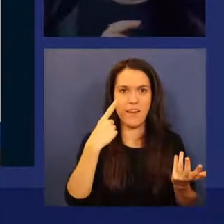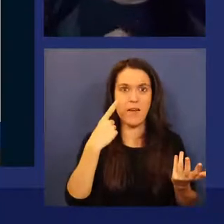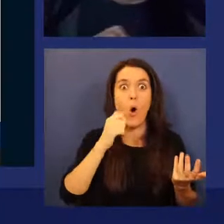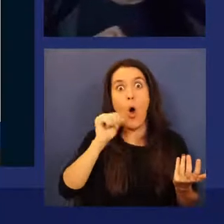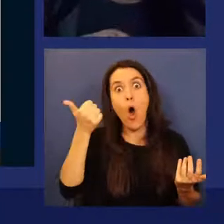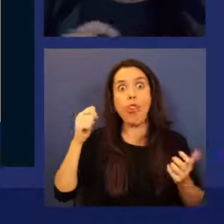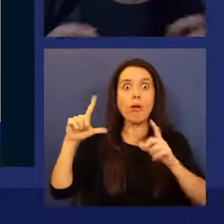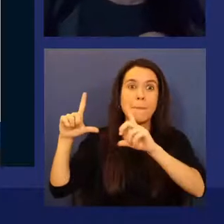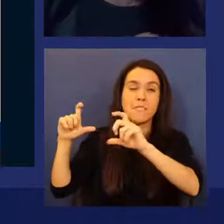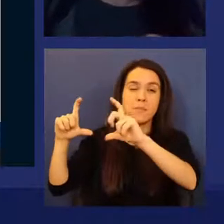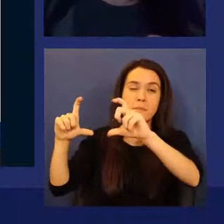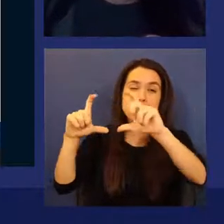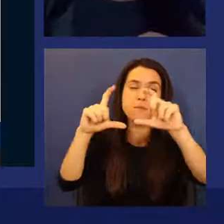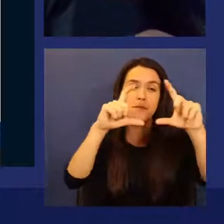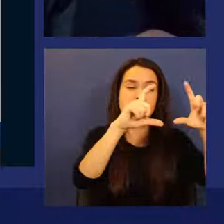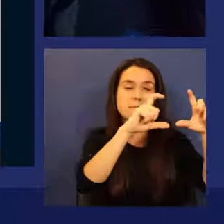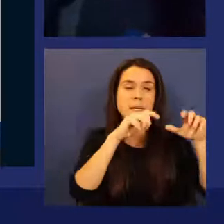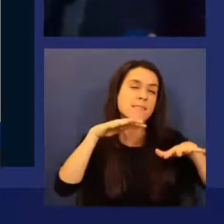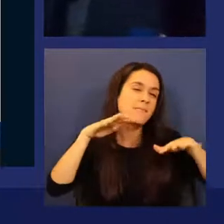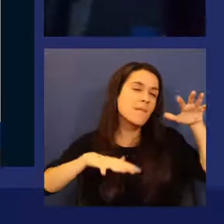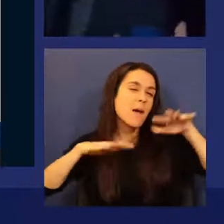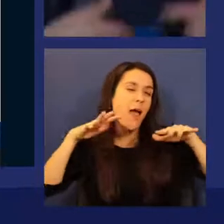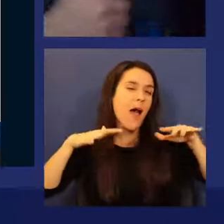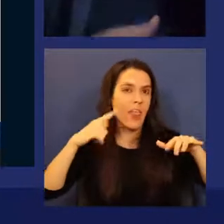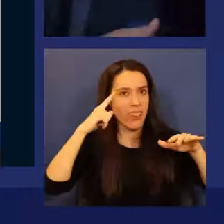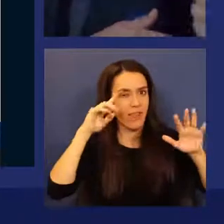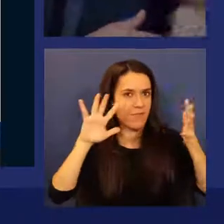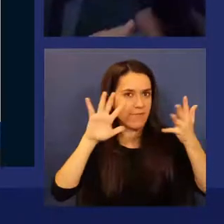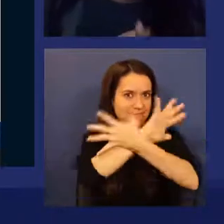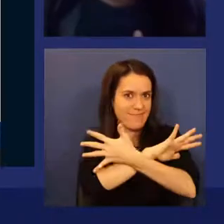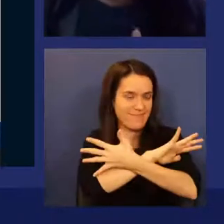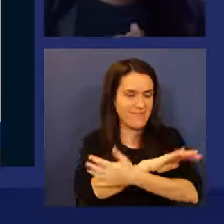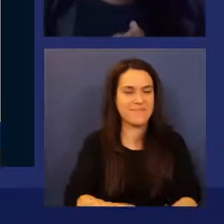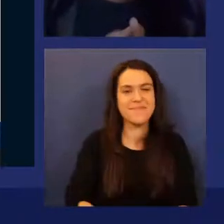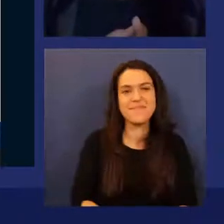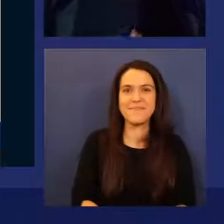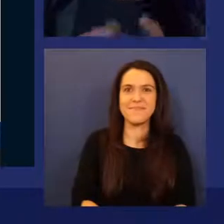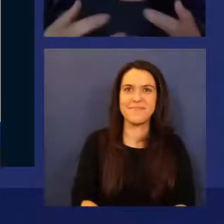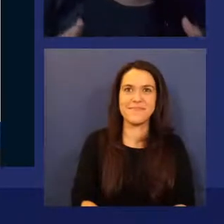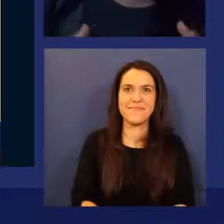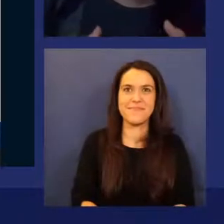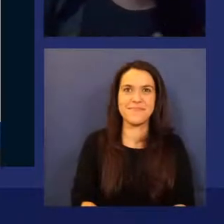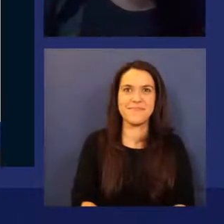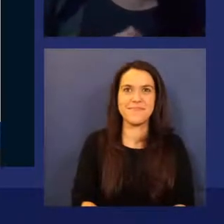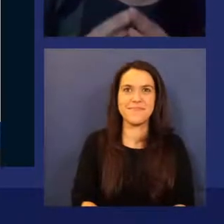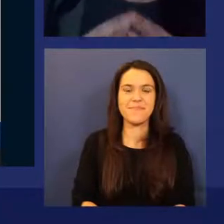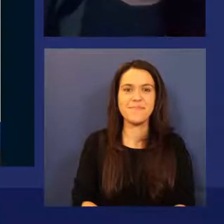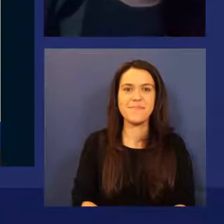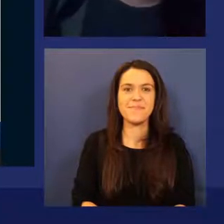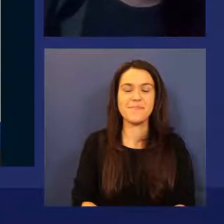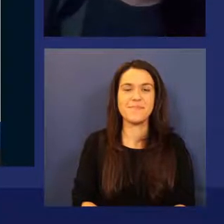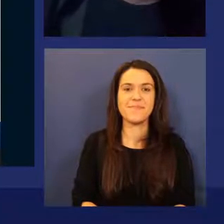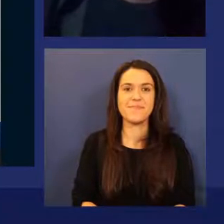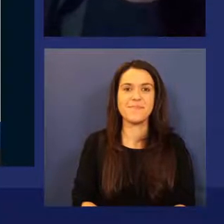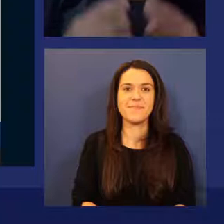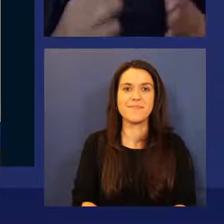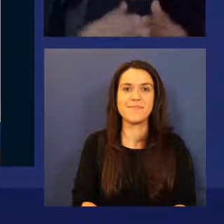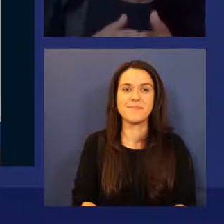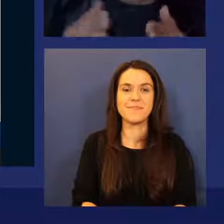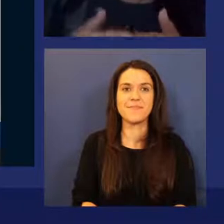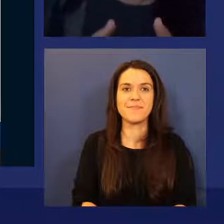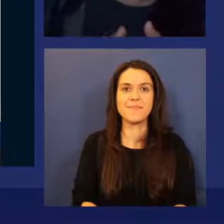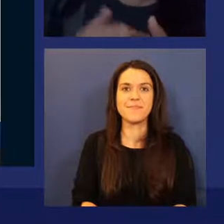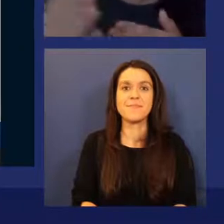images that looked kind of similar. Now, in the second slide that I just showed you, I also talked about gradients